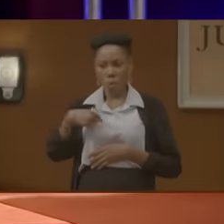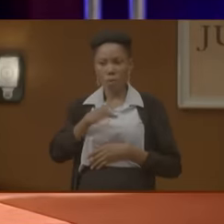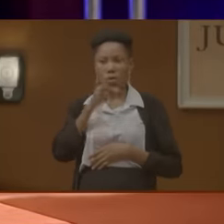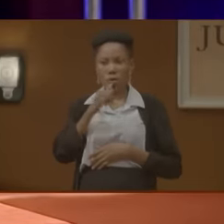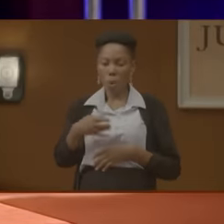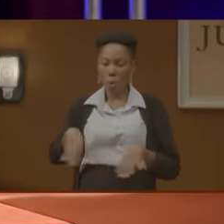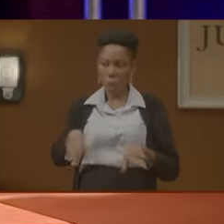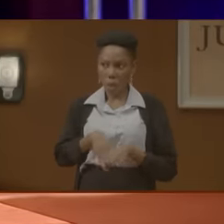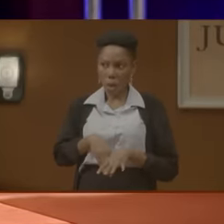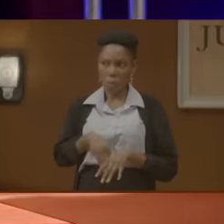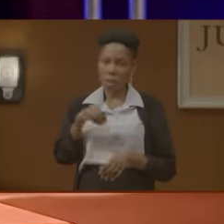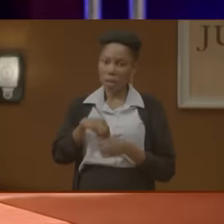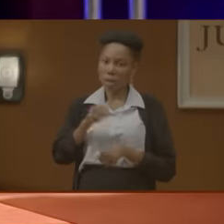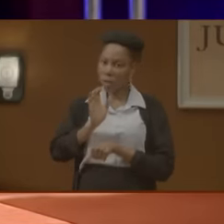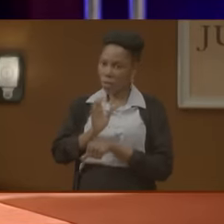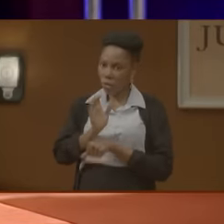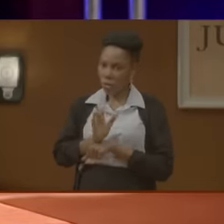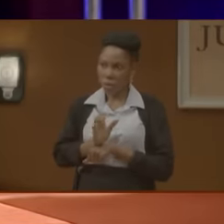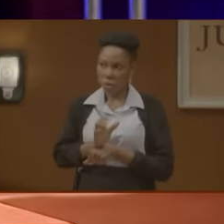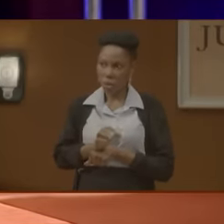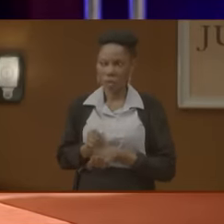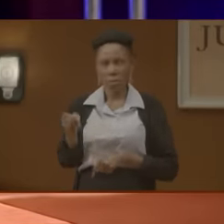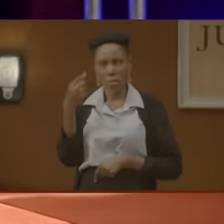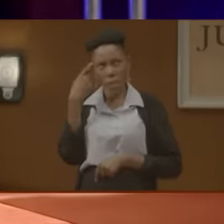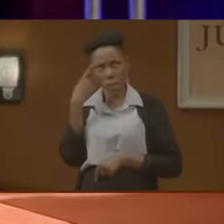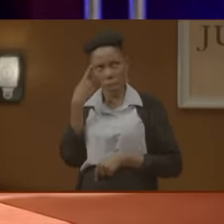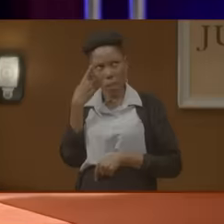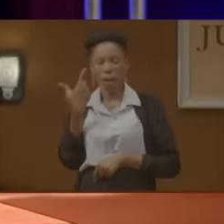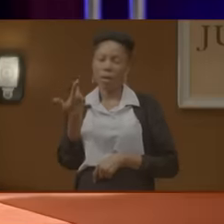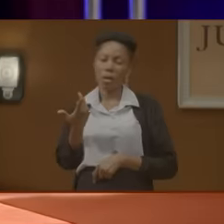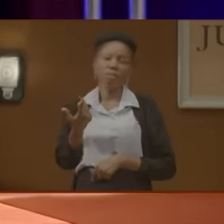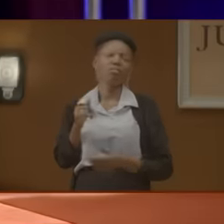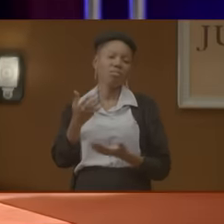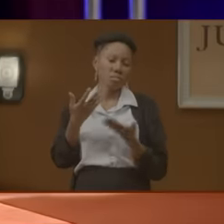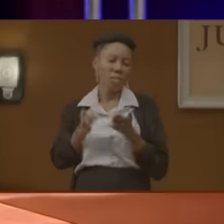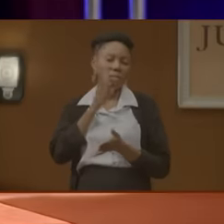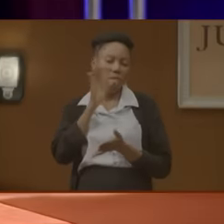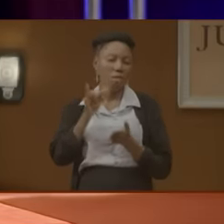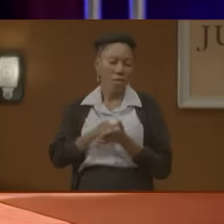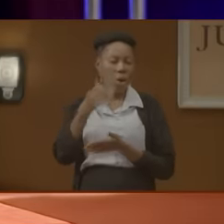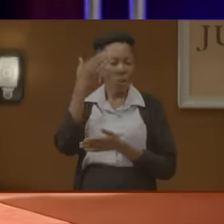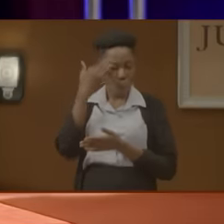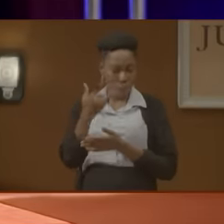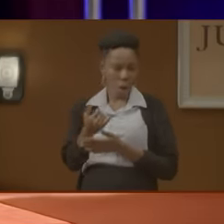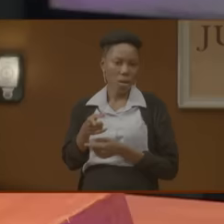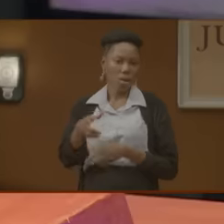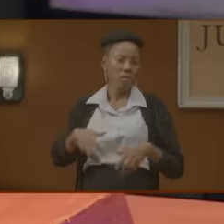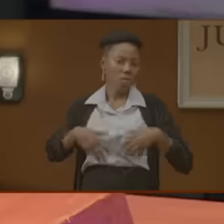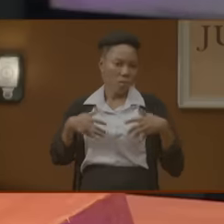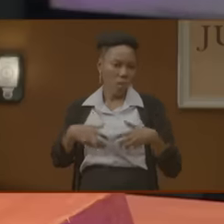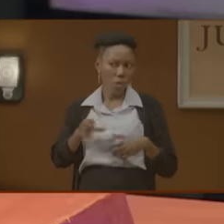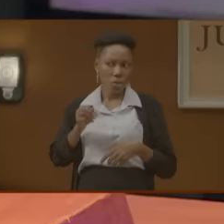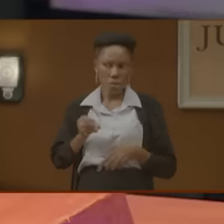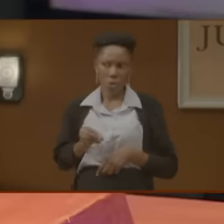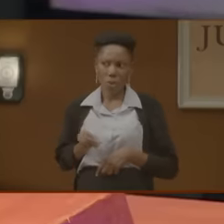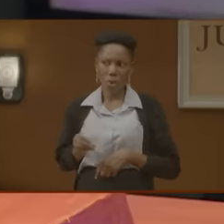crisis. My elder brother said that jokingly, and I felt, okay, probably that's the reason. And we went for the wedding. On our way